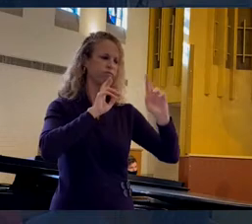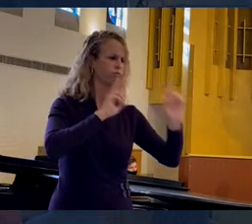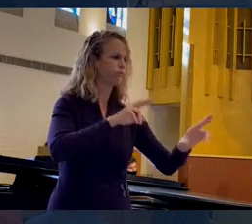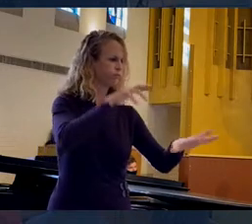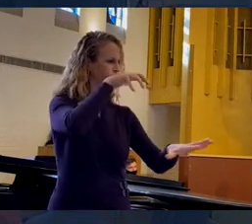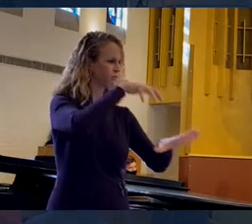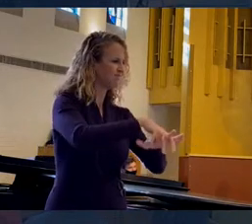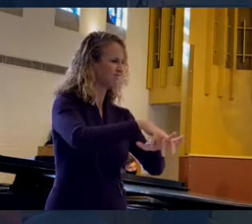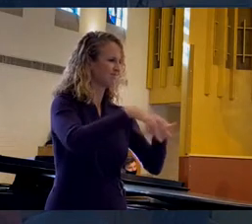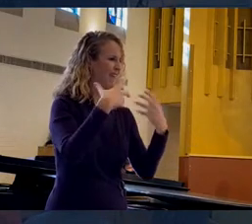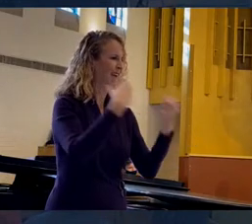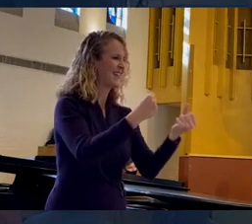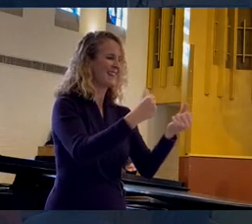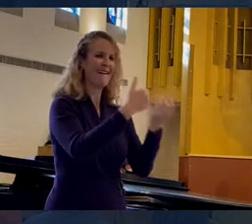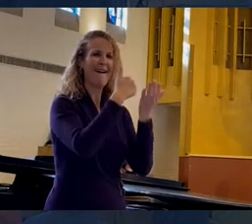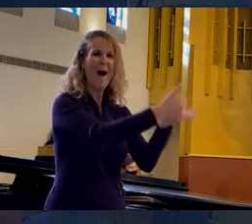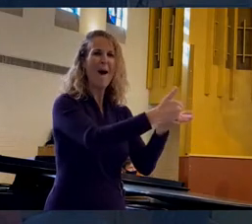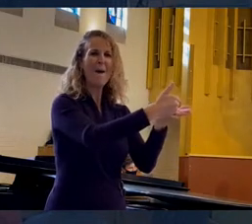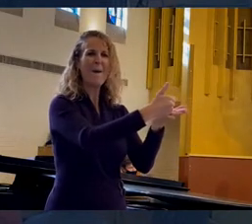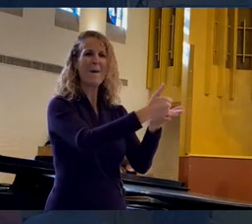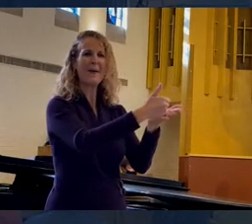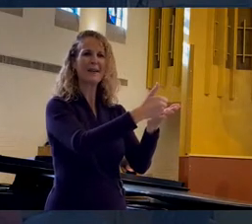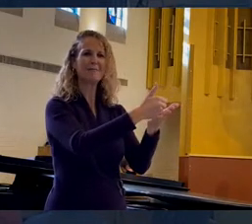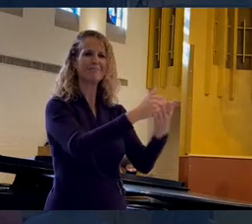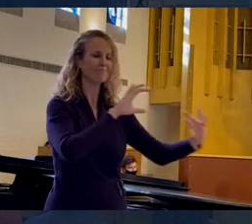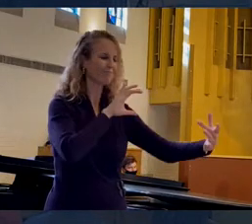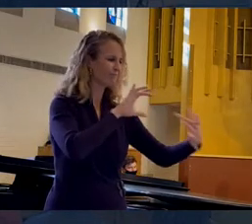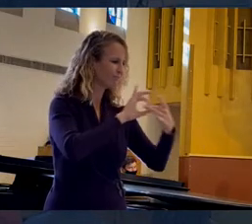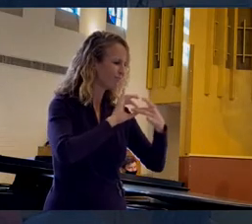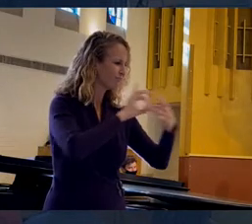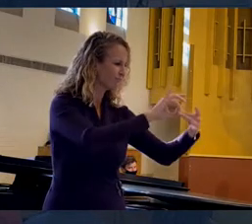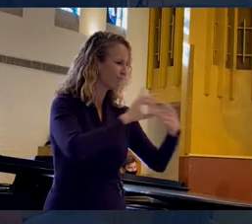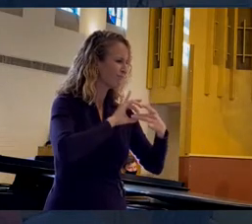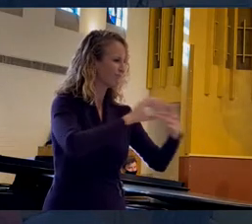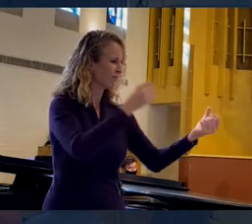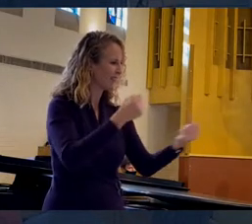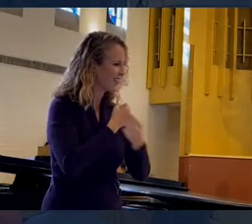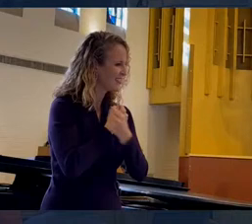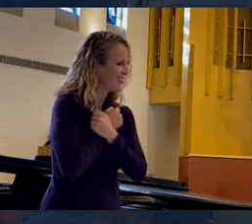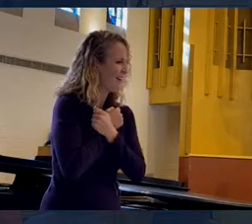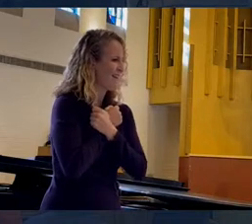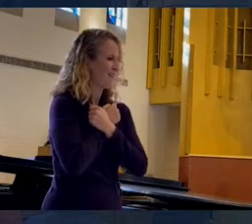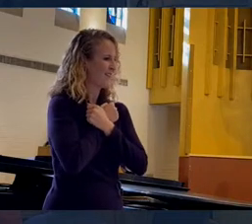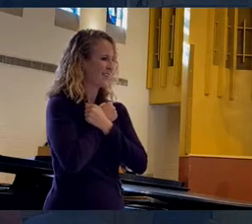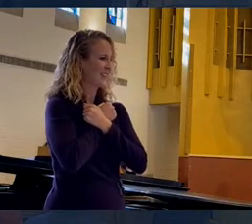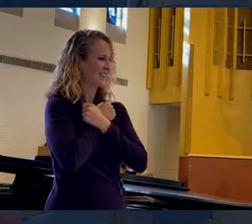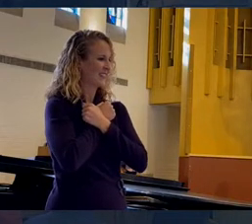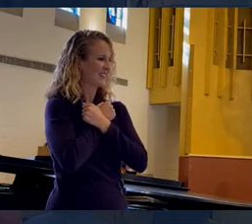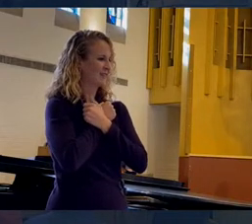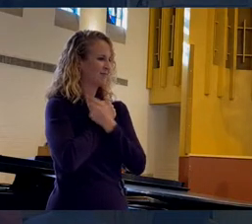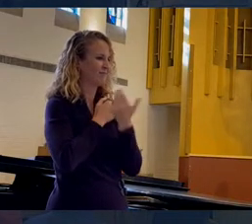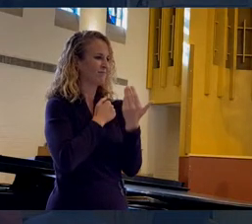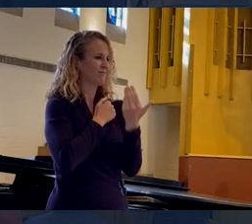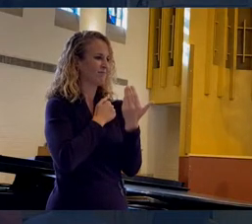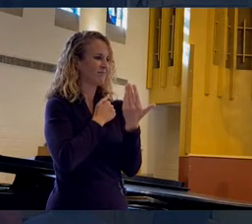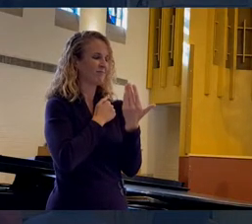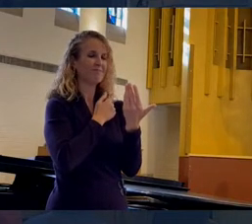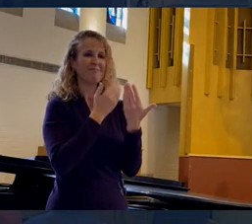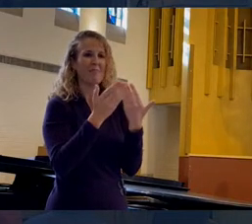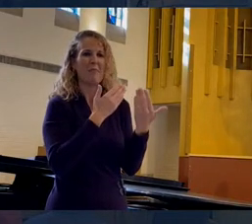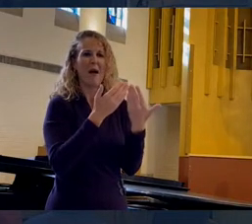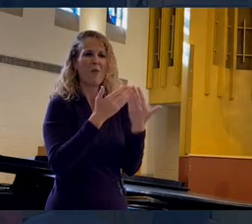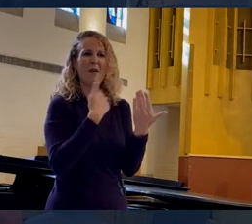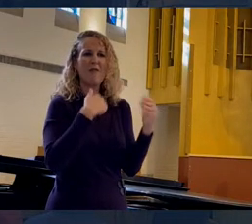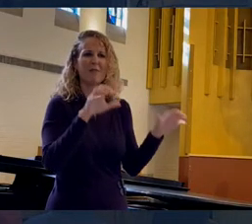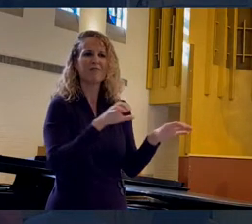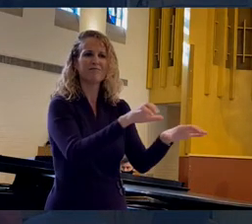part of healing, helping, reconciling, loving, however, whatever words you wish to put on